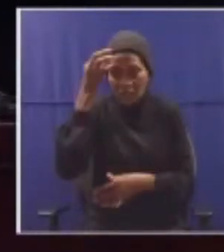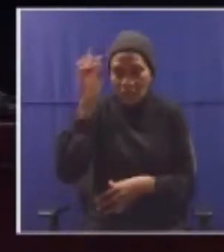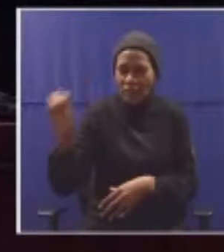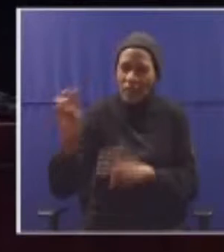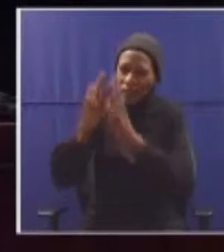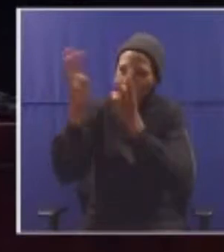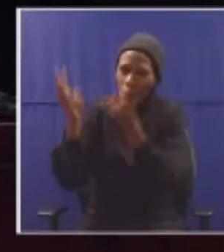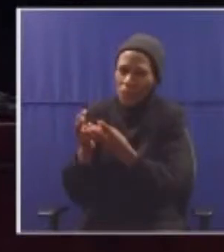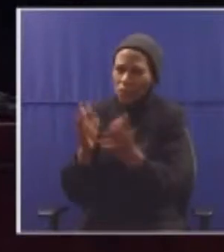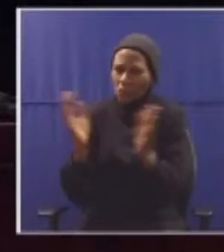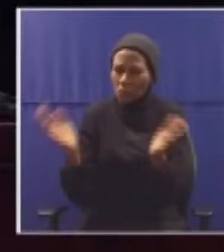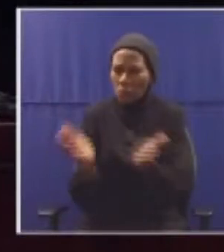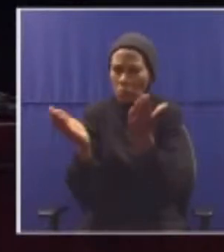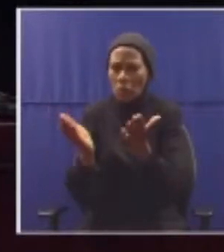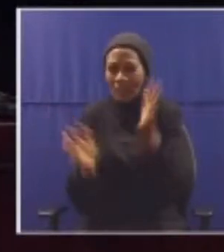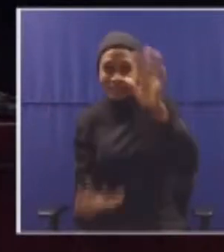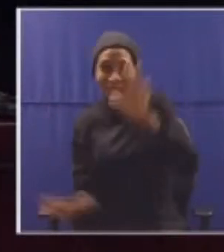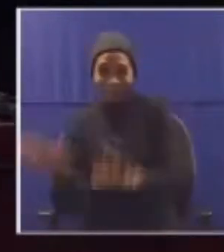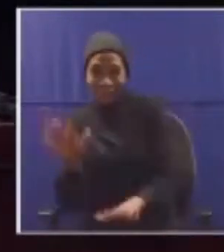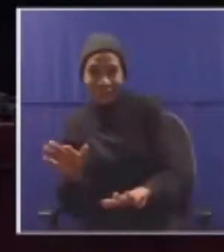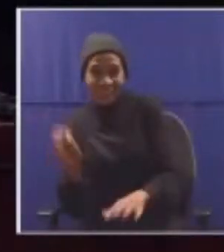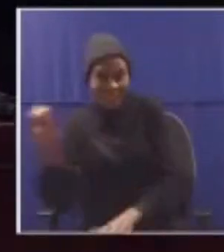promotes disorder.